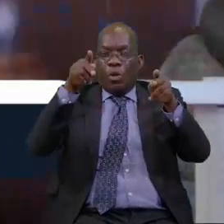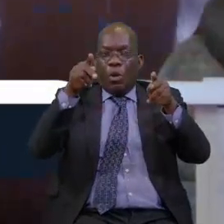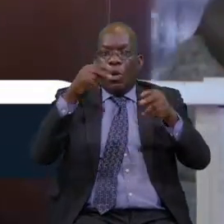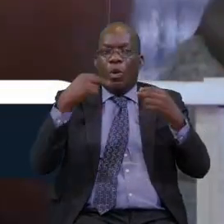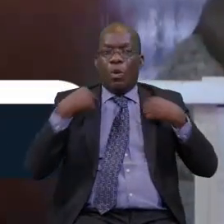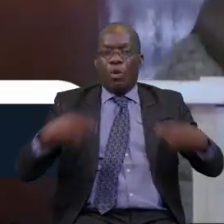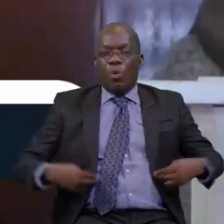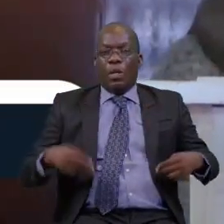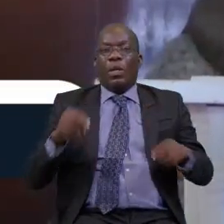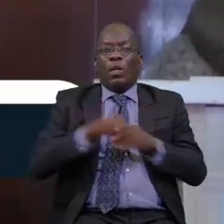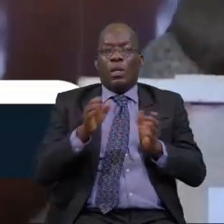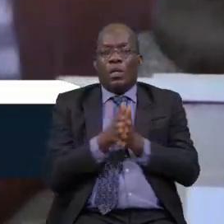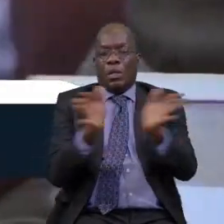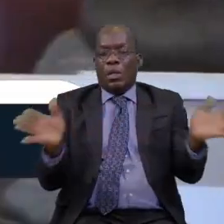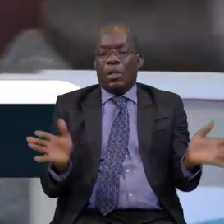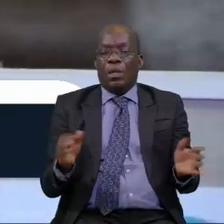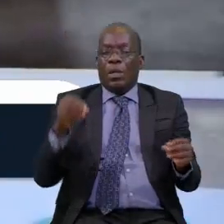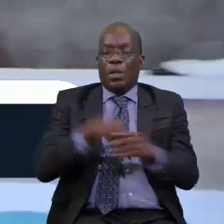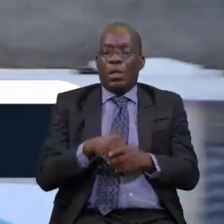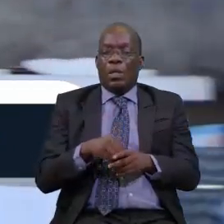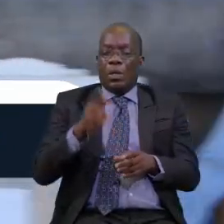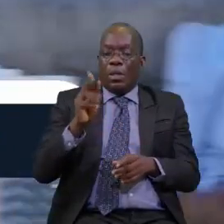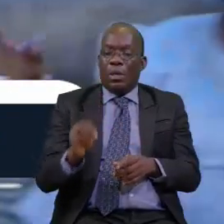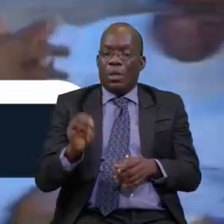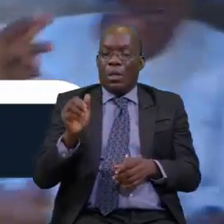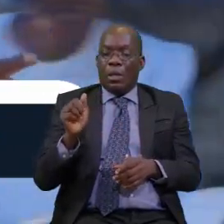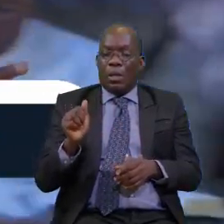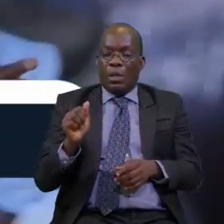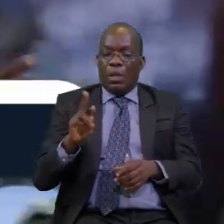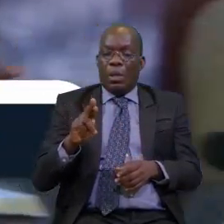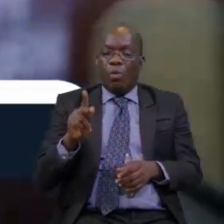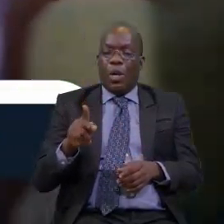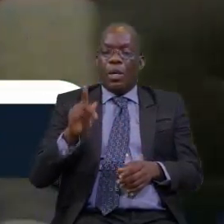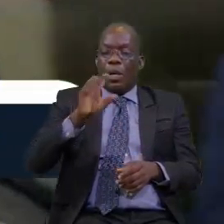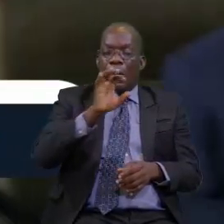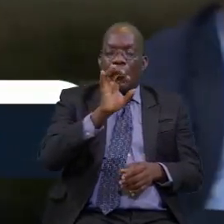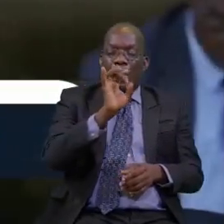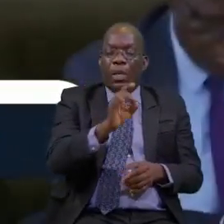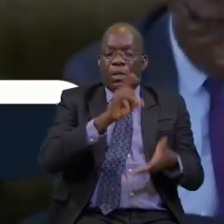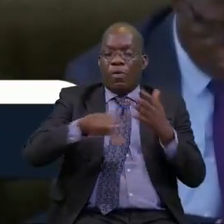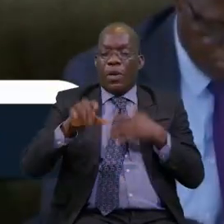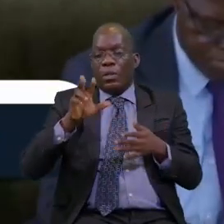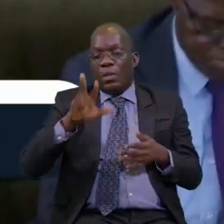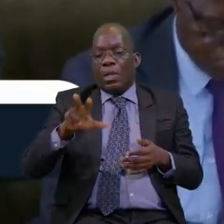It says in Mark chapter 8, verse 34, it says there,